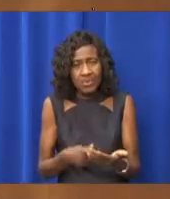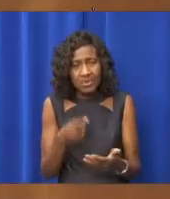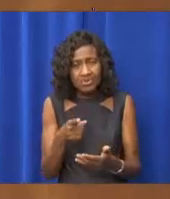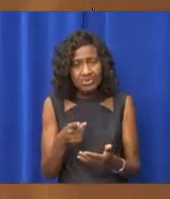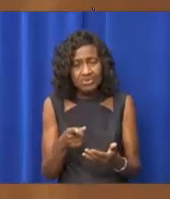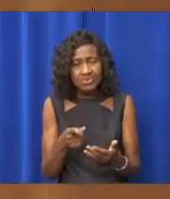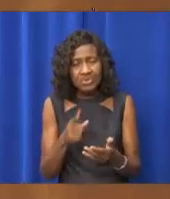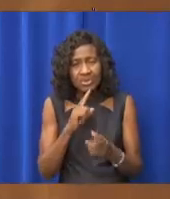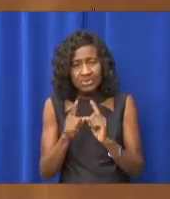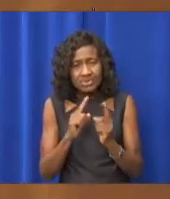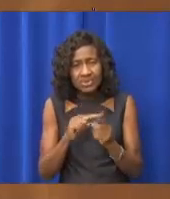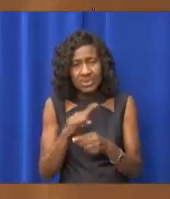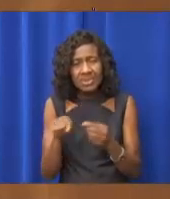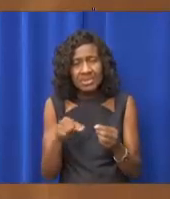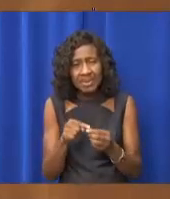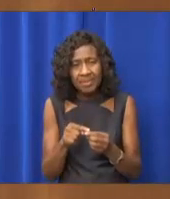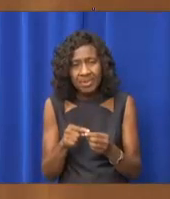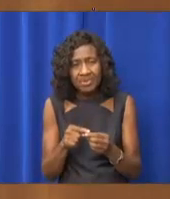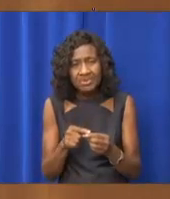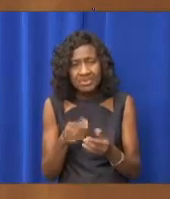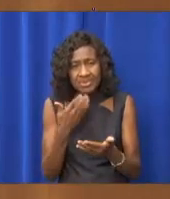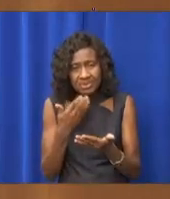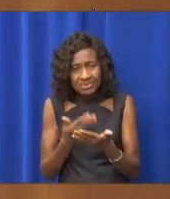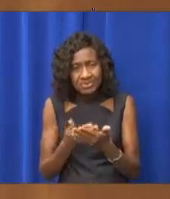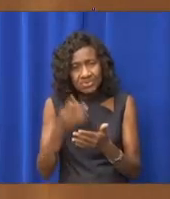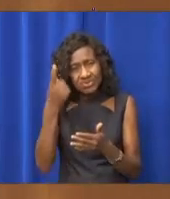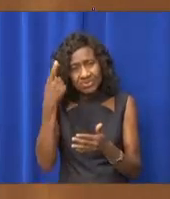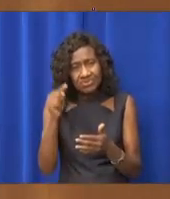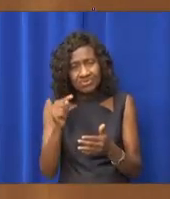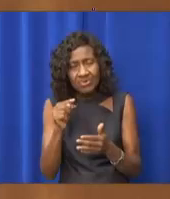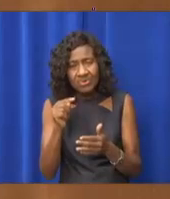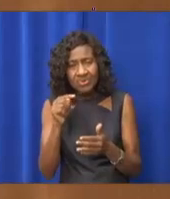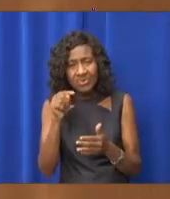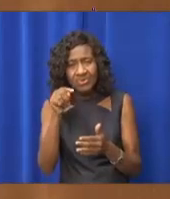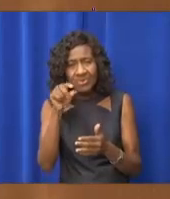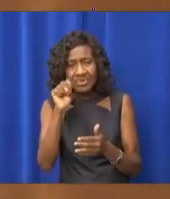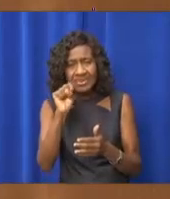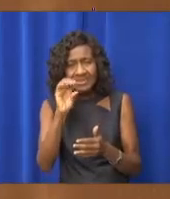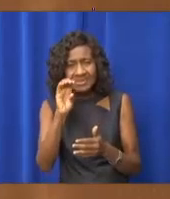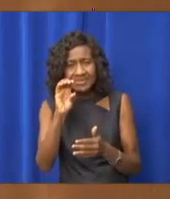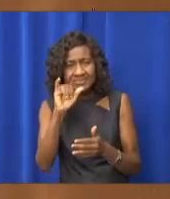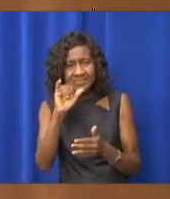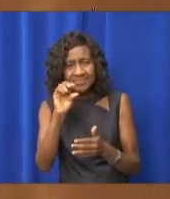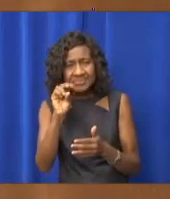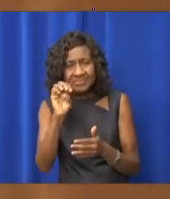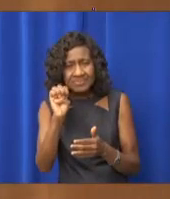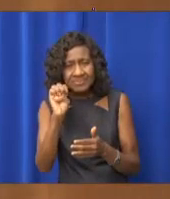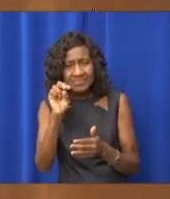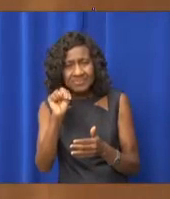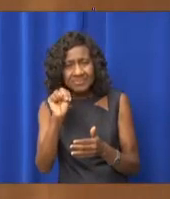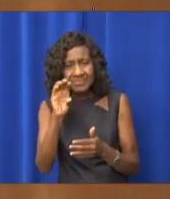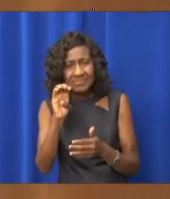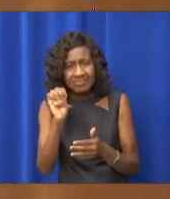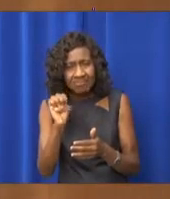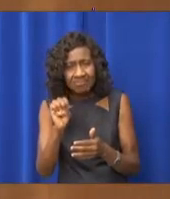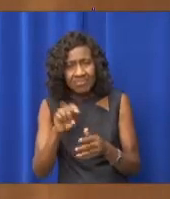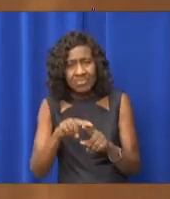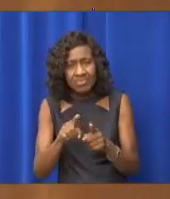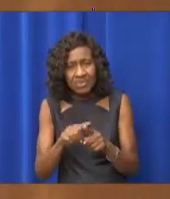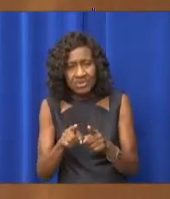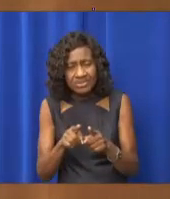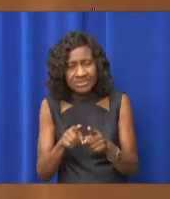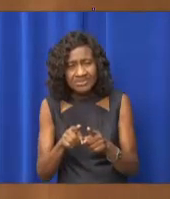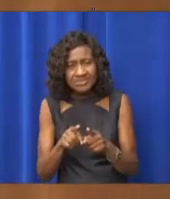from a scientific perspective, but all the time, the Ministry of Health needs to decide what is the information that is going to drive and